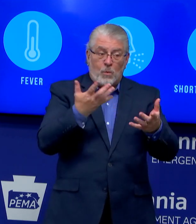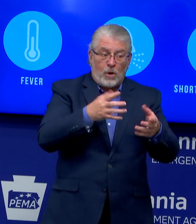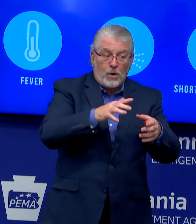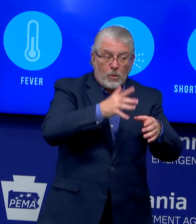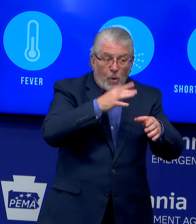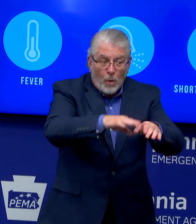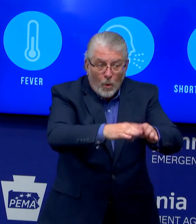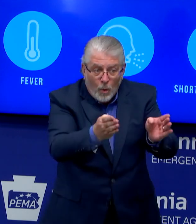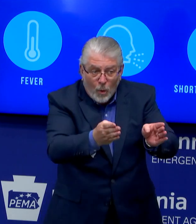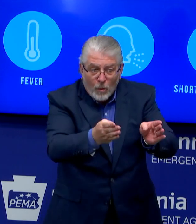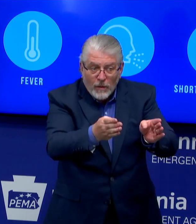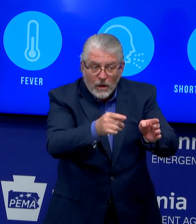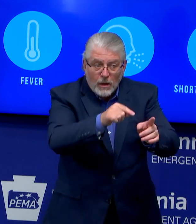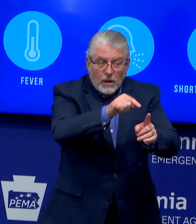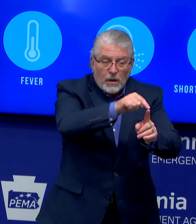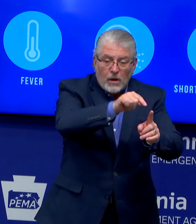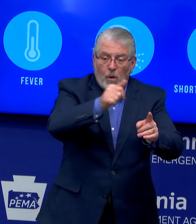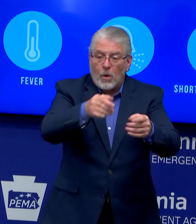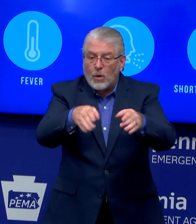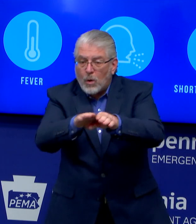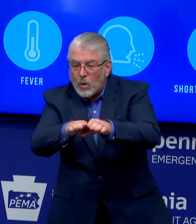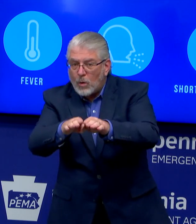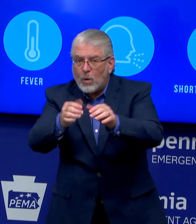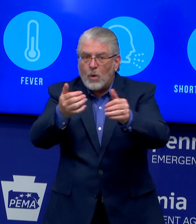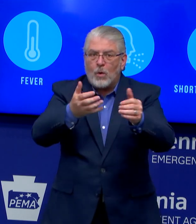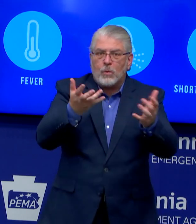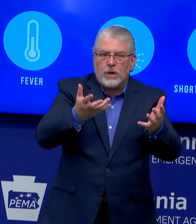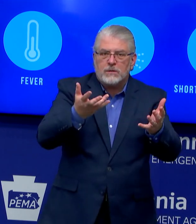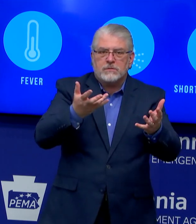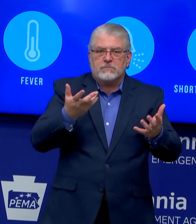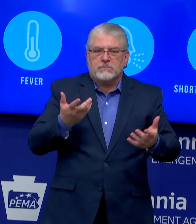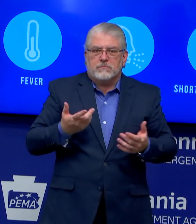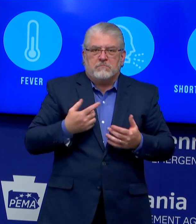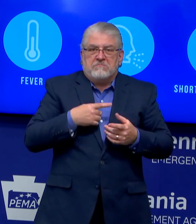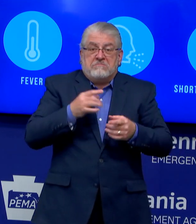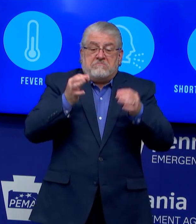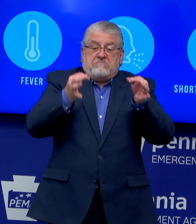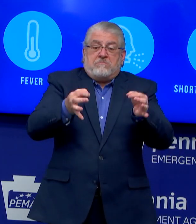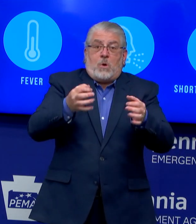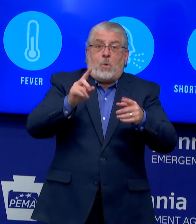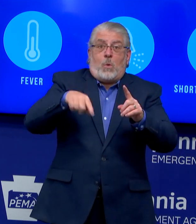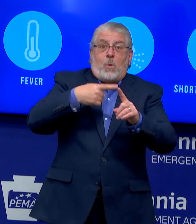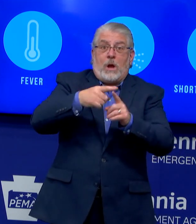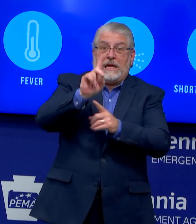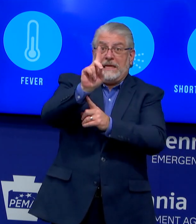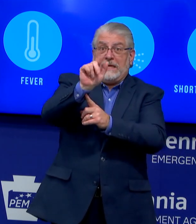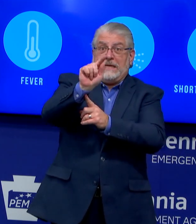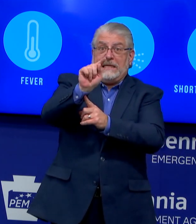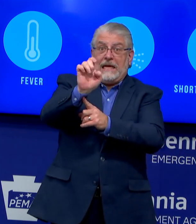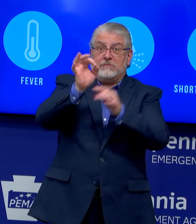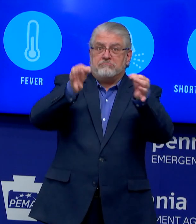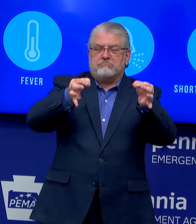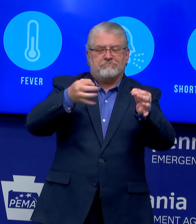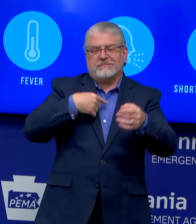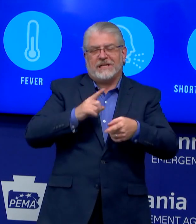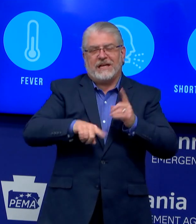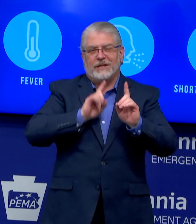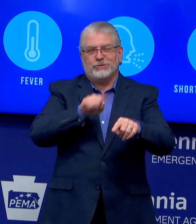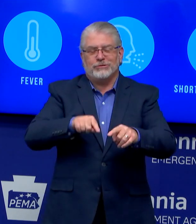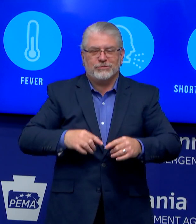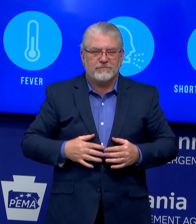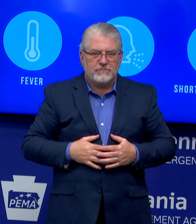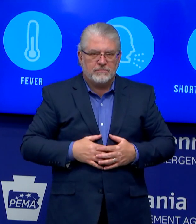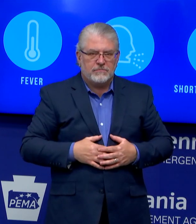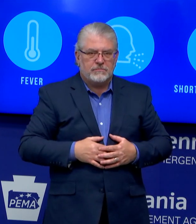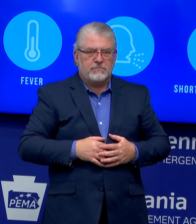date. We have a follow-up question from WLVR about when the state may begin to reopen. Do you see a role for